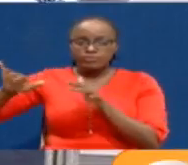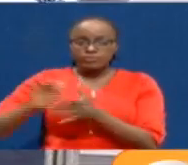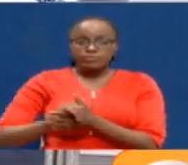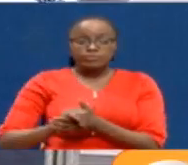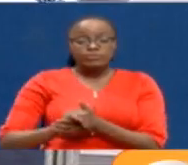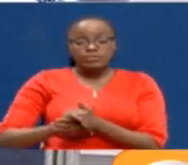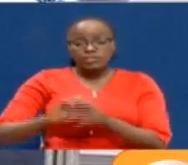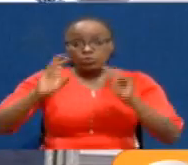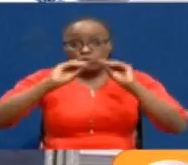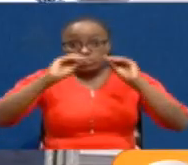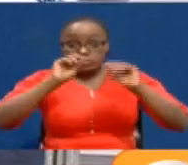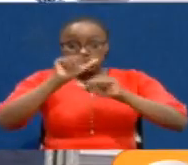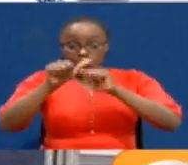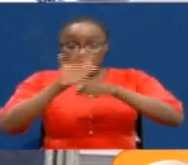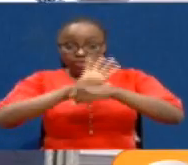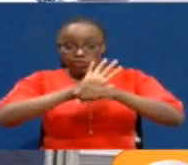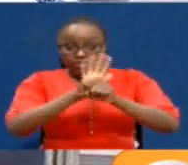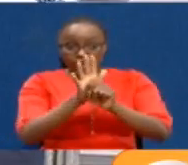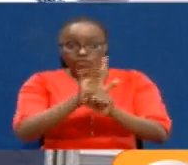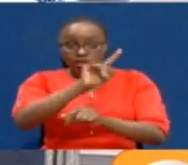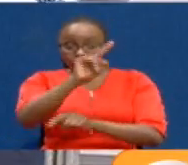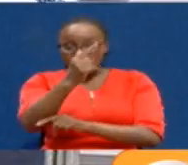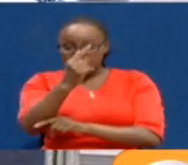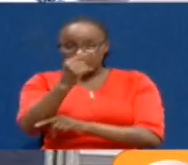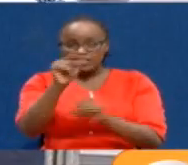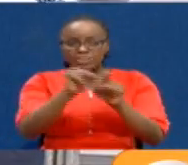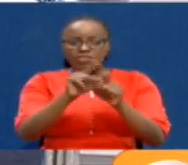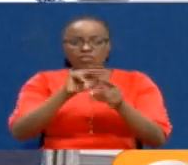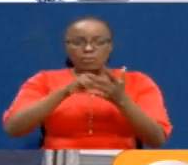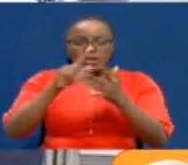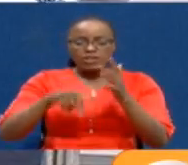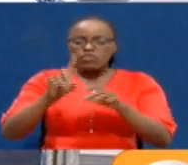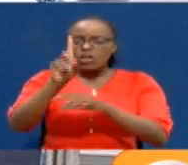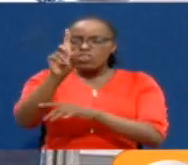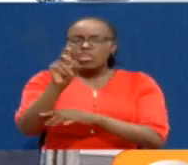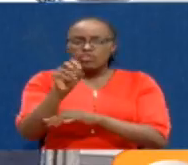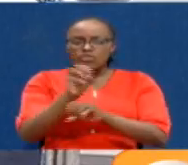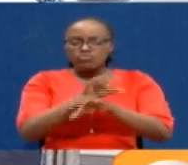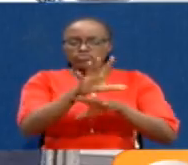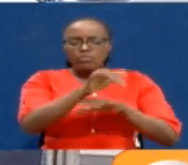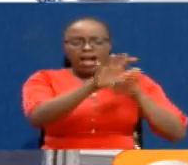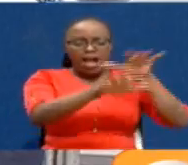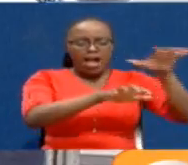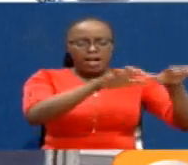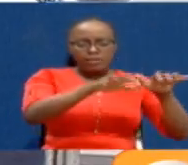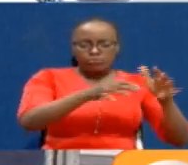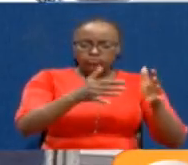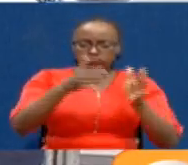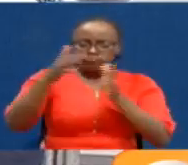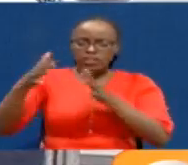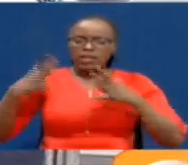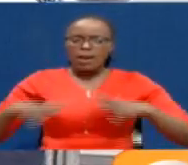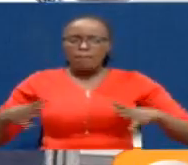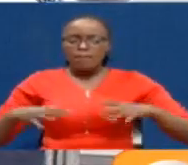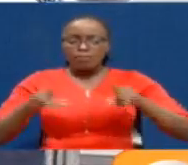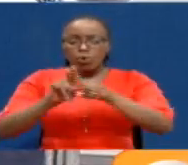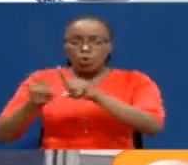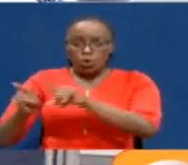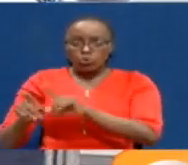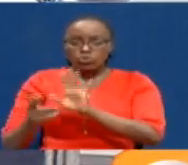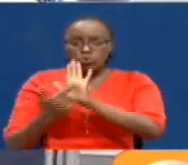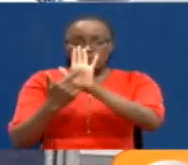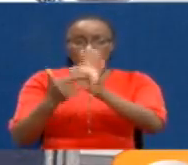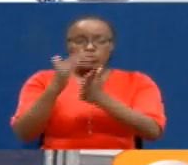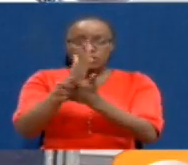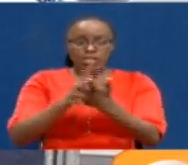So here's a quick lesson on coronavirus. First, it's zoonotic, meaning the virus is transmitted between animals and people as well. So let me